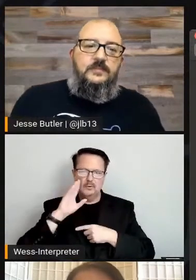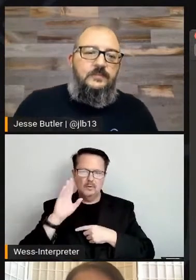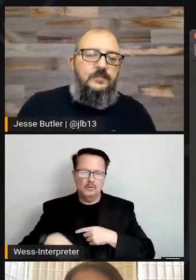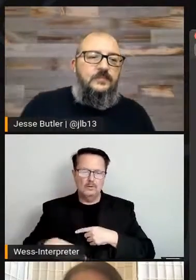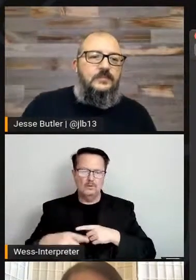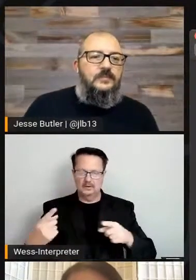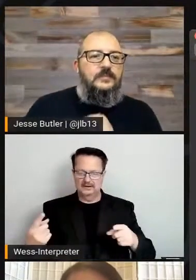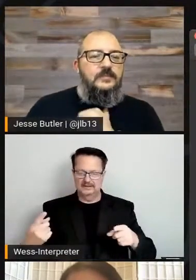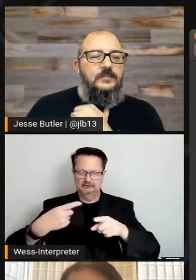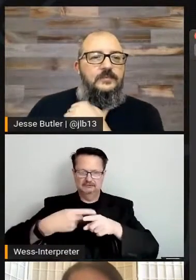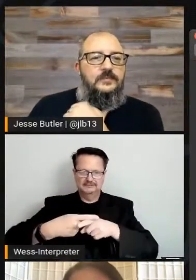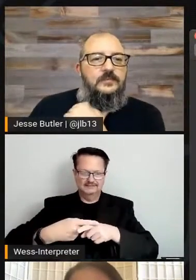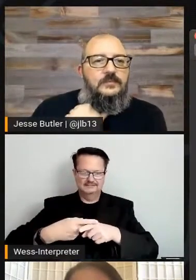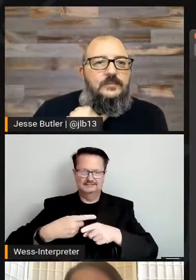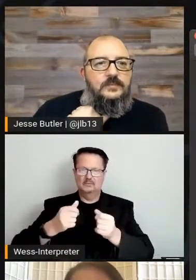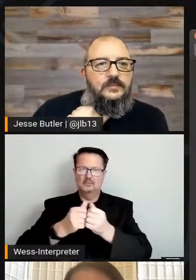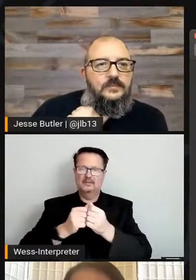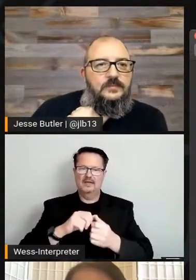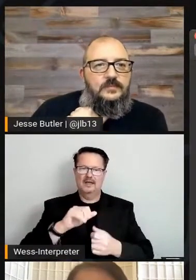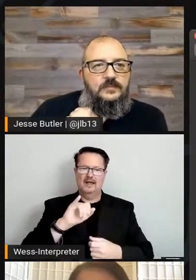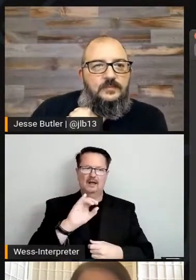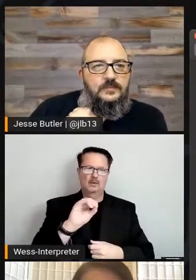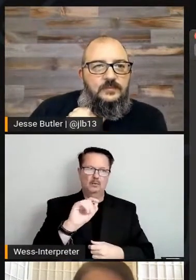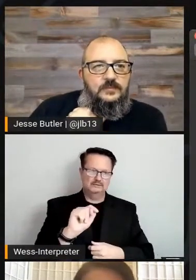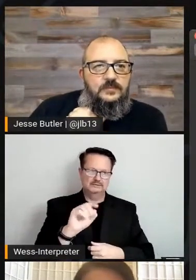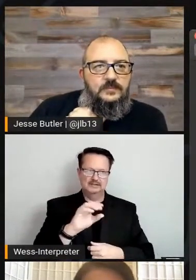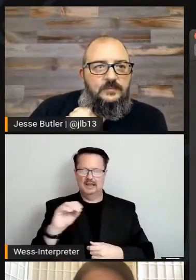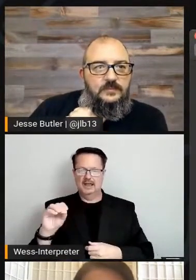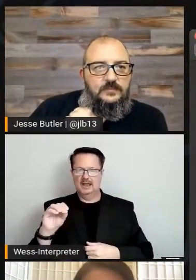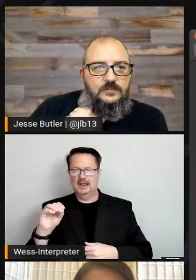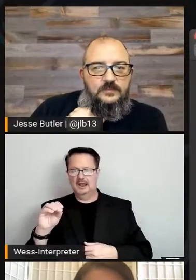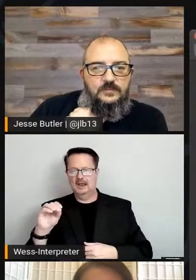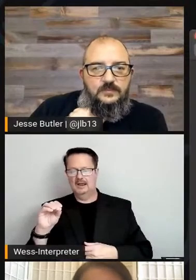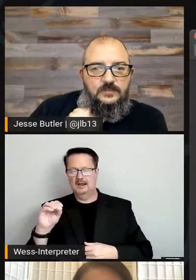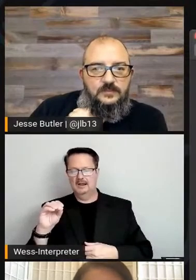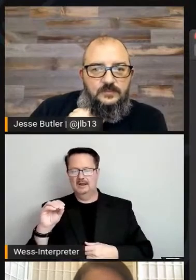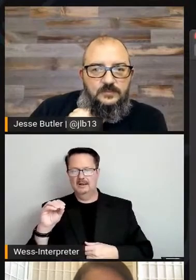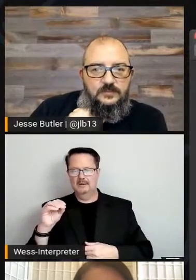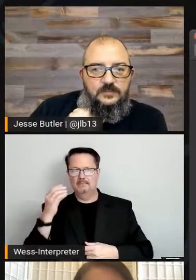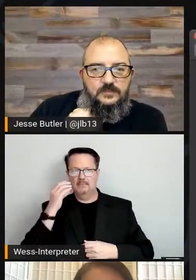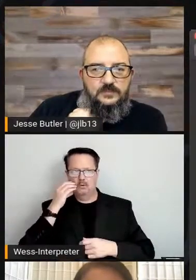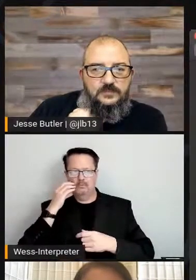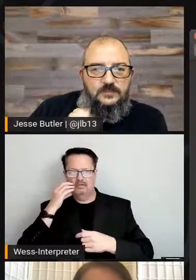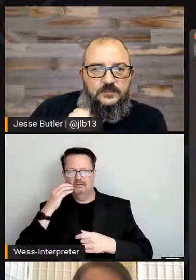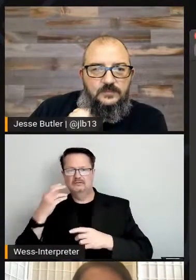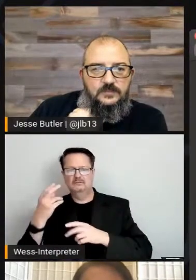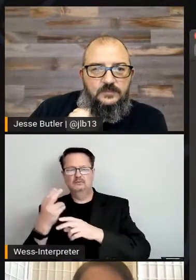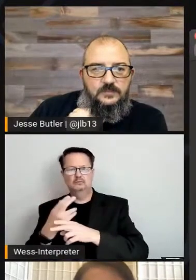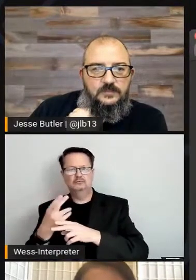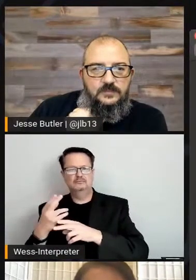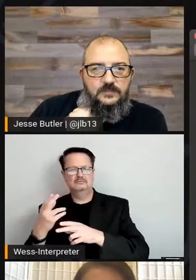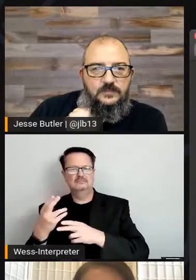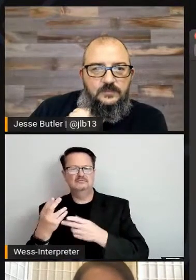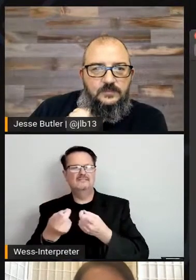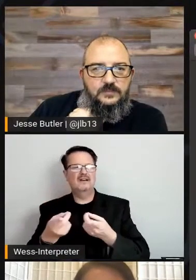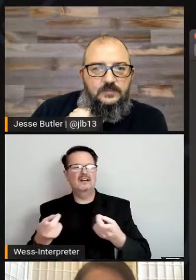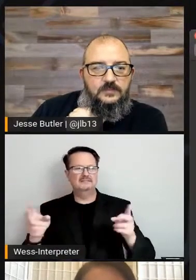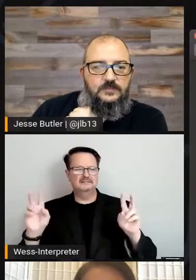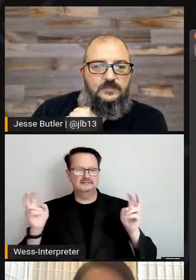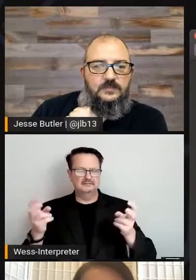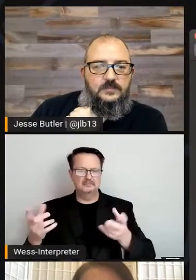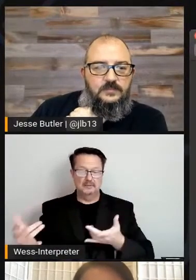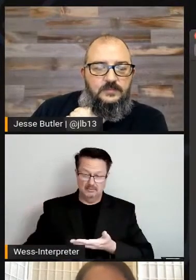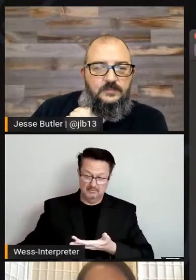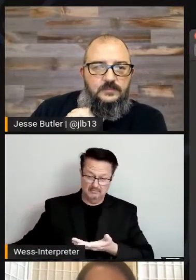intersection with IoT and mobile end user devices, being able to collect that